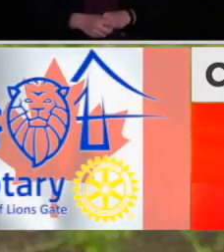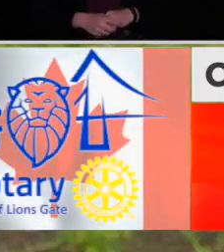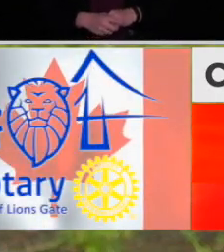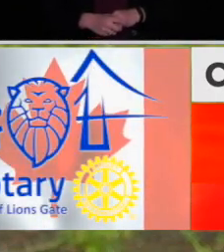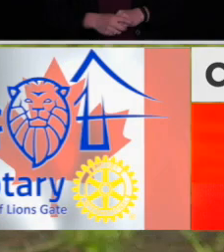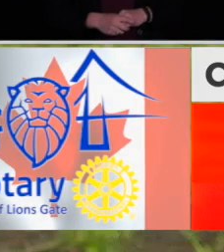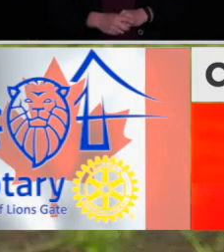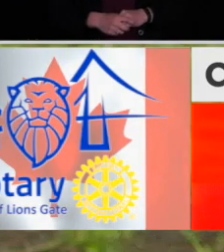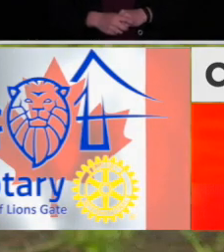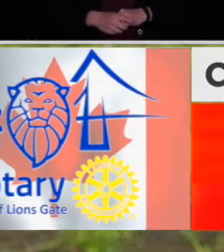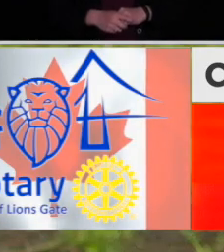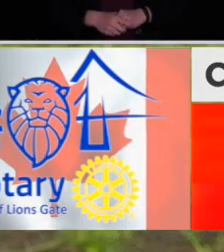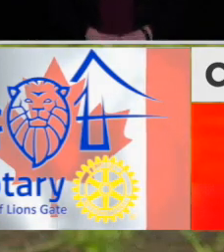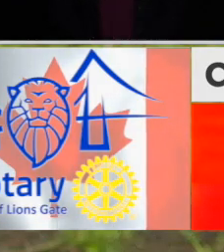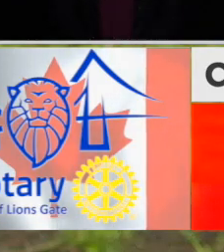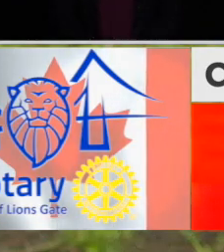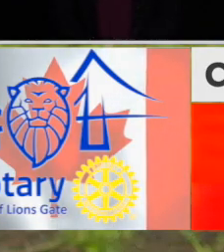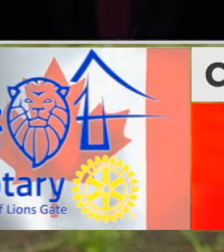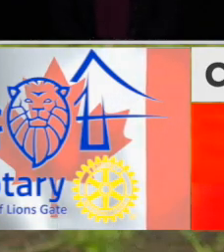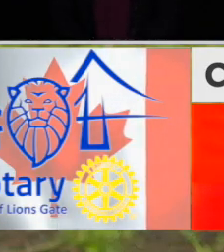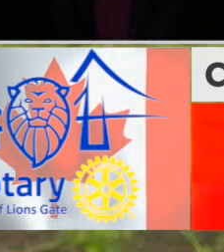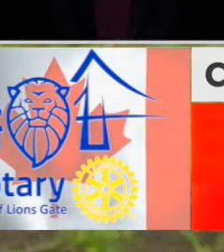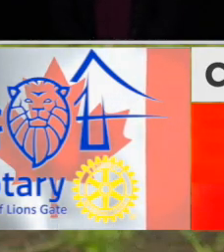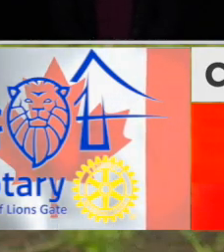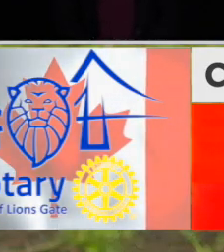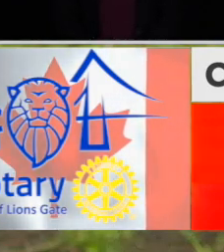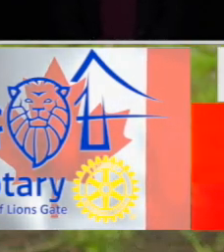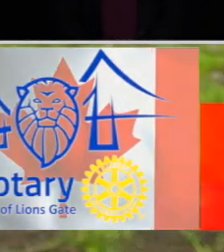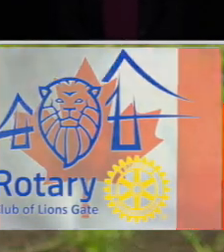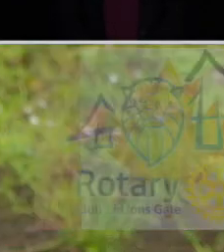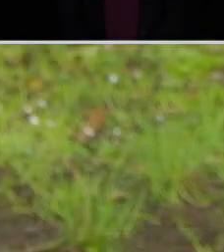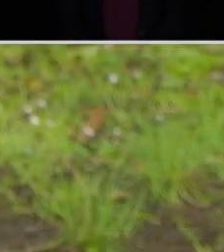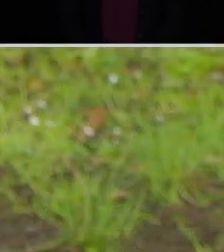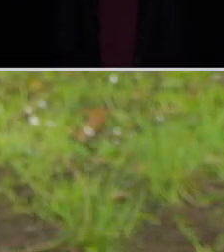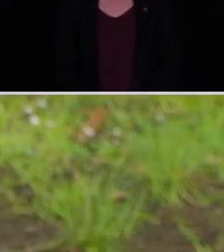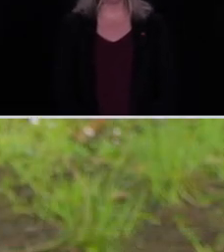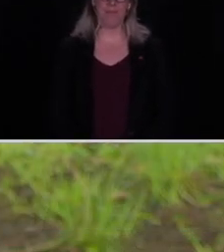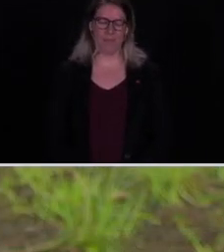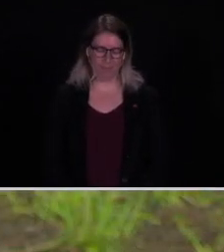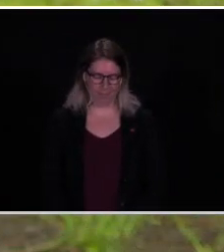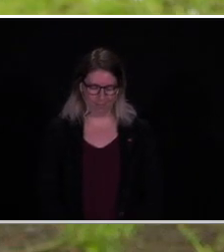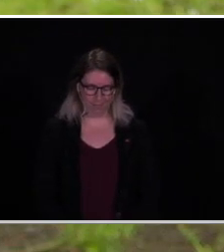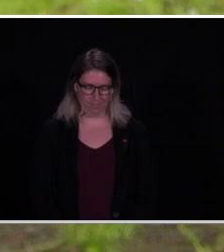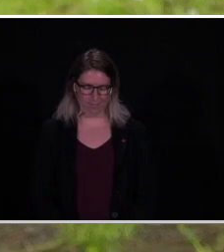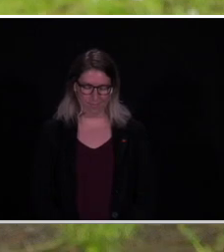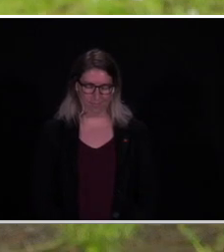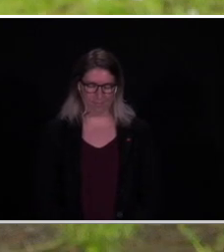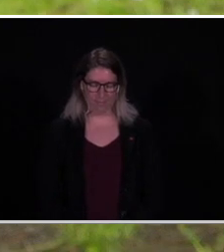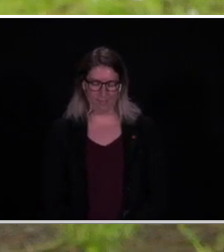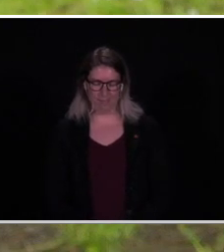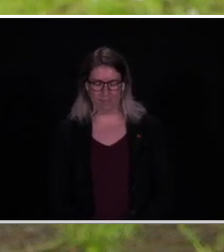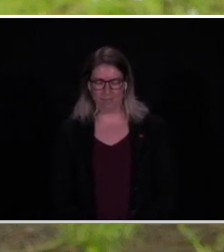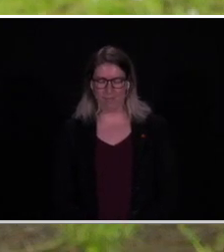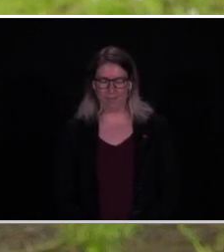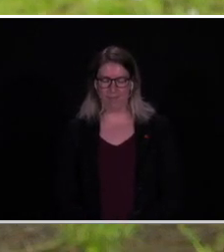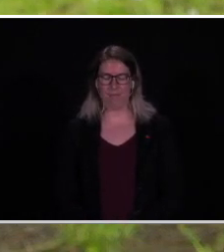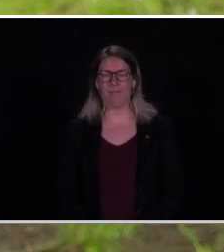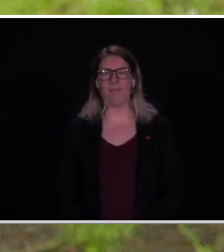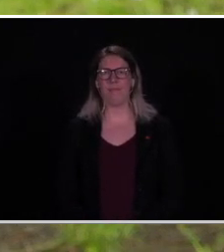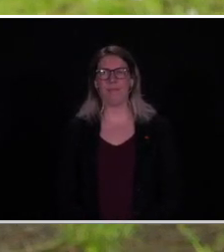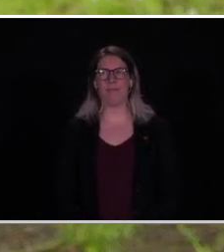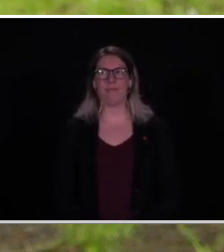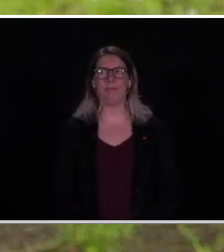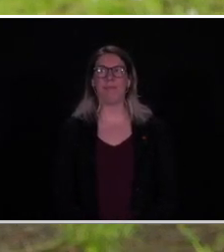mana santaya eat siat mak slahot siam, anta imath queth an sachalot queth slahot siam, eat queth